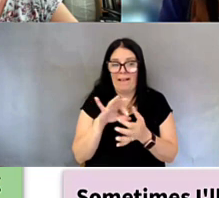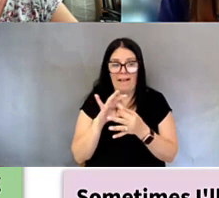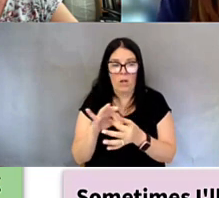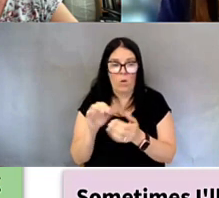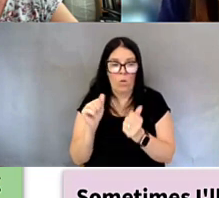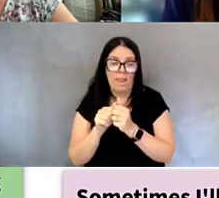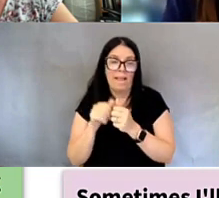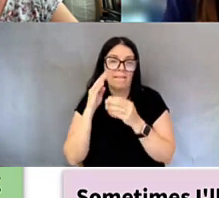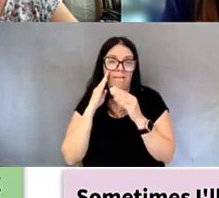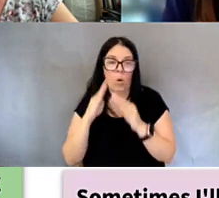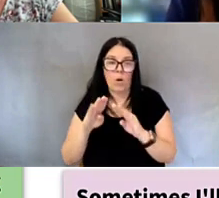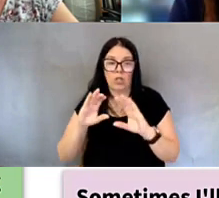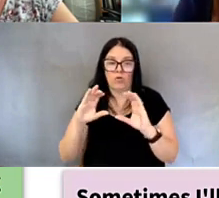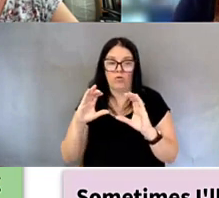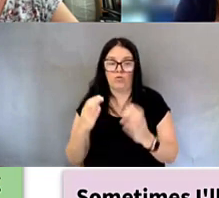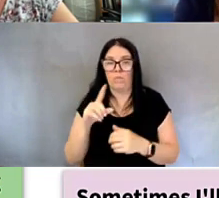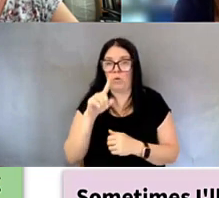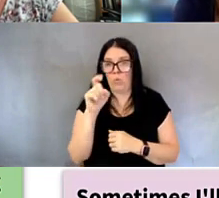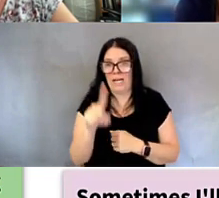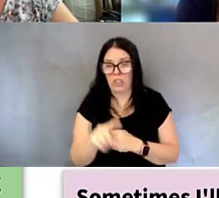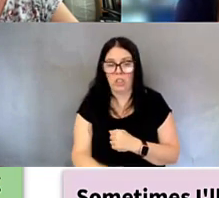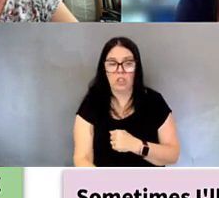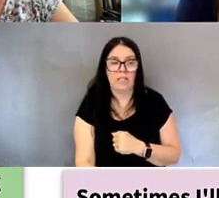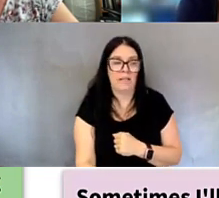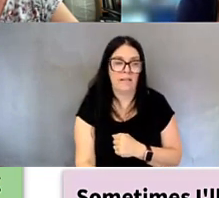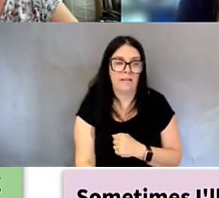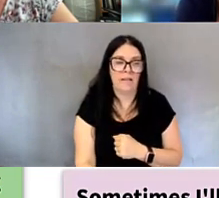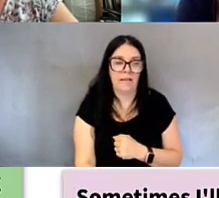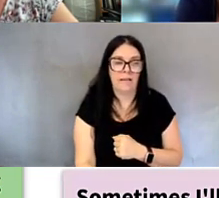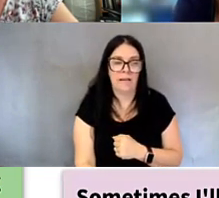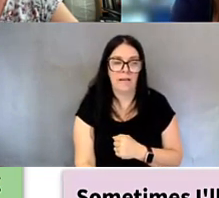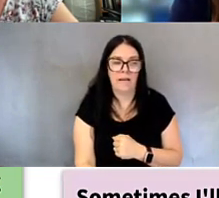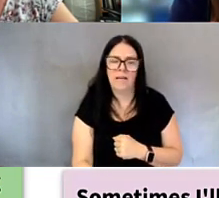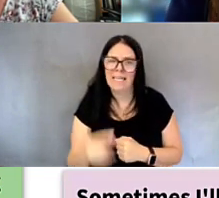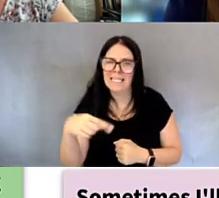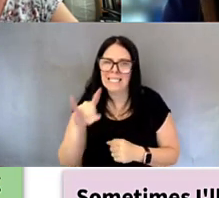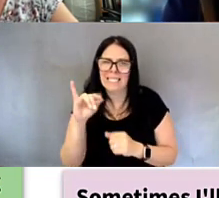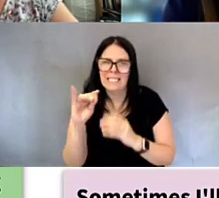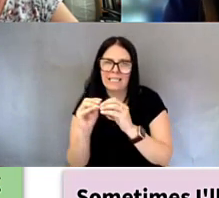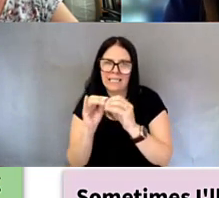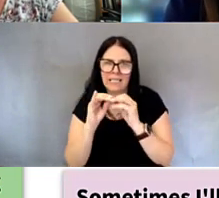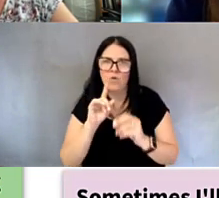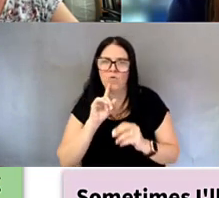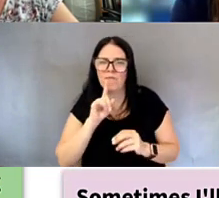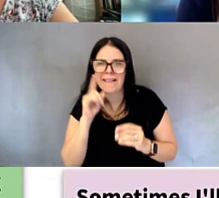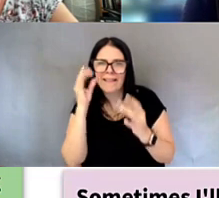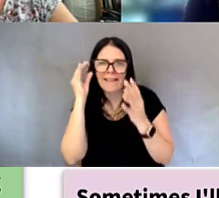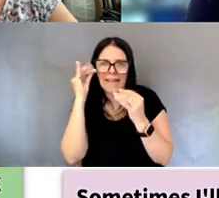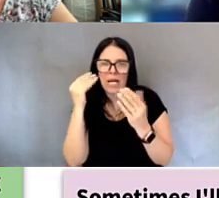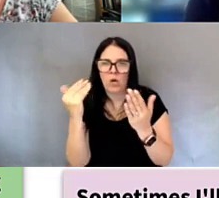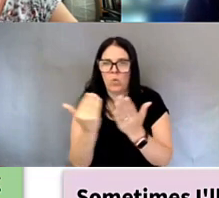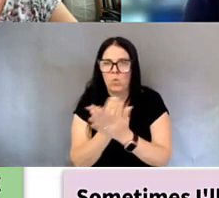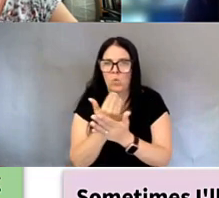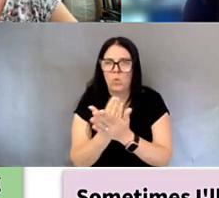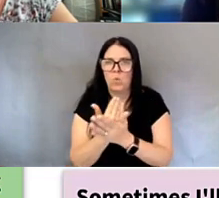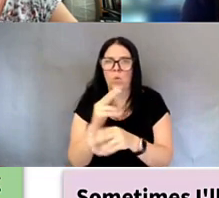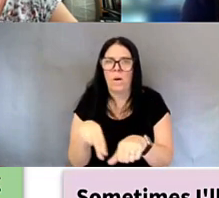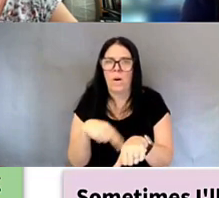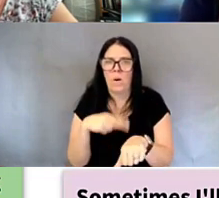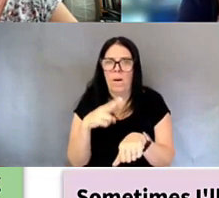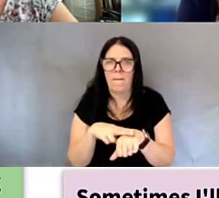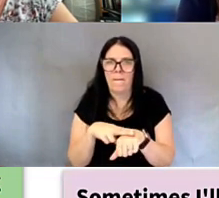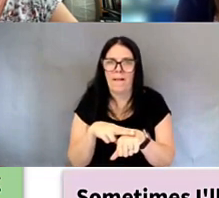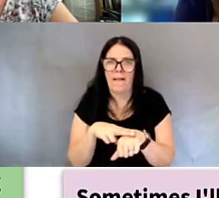focus group questioning was people really lamented the new normal. The new normal